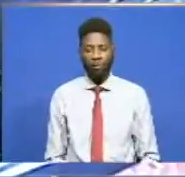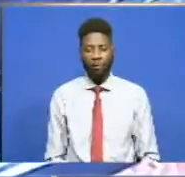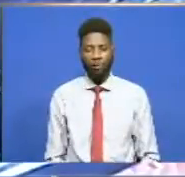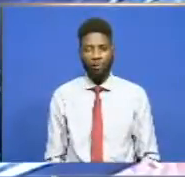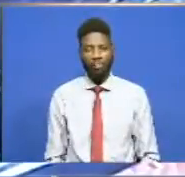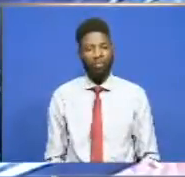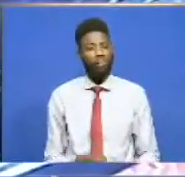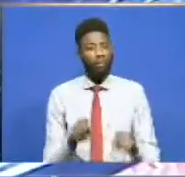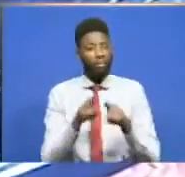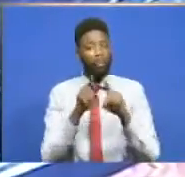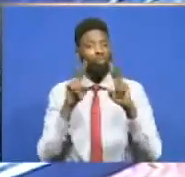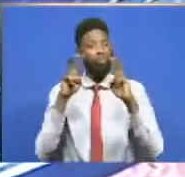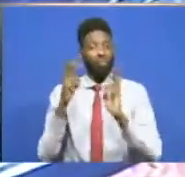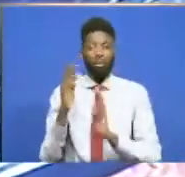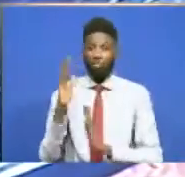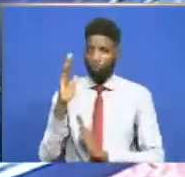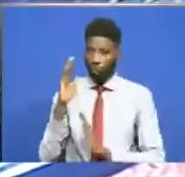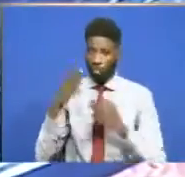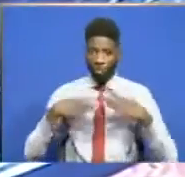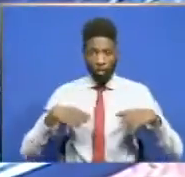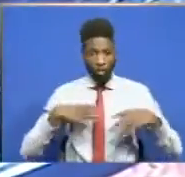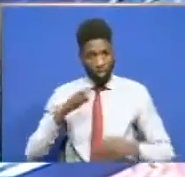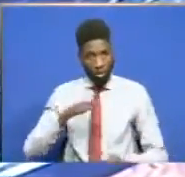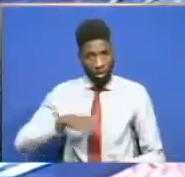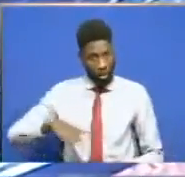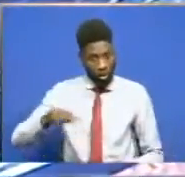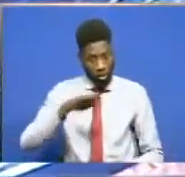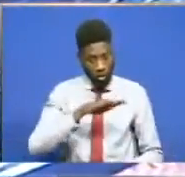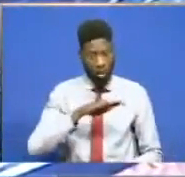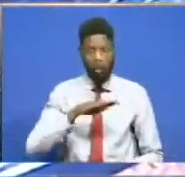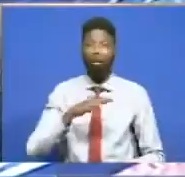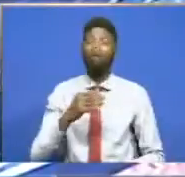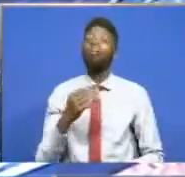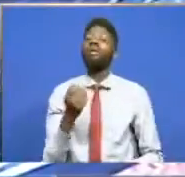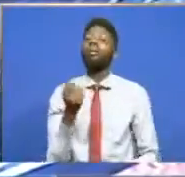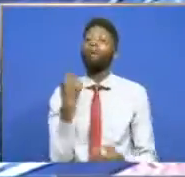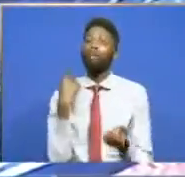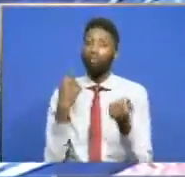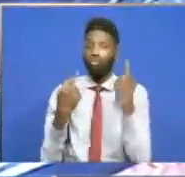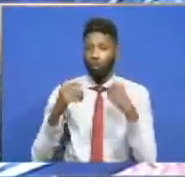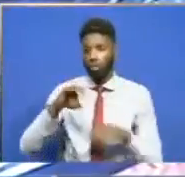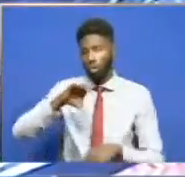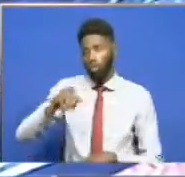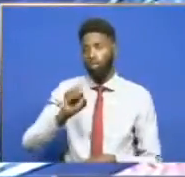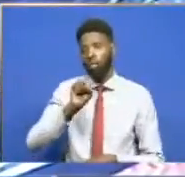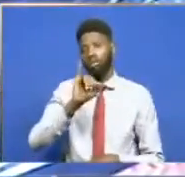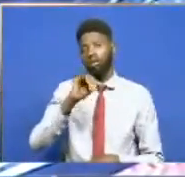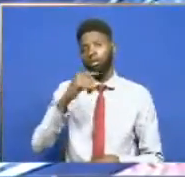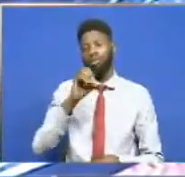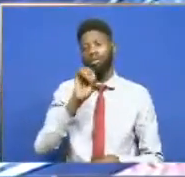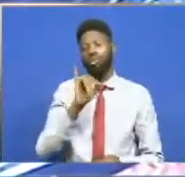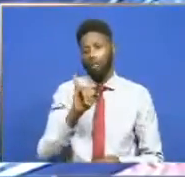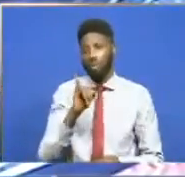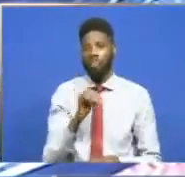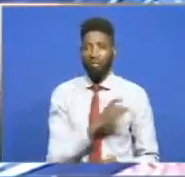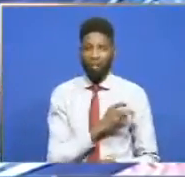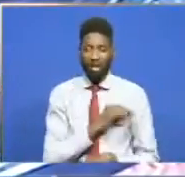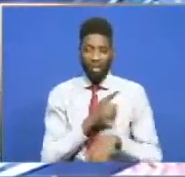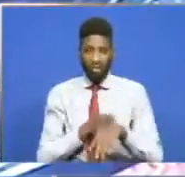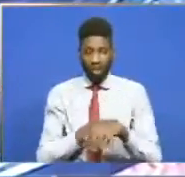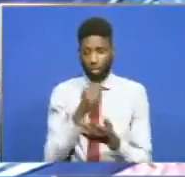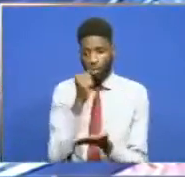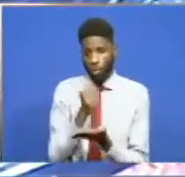And still on security matters, residents of Sigowe Kericho County are living in fear after the offices of the area chief and